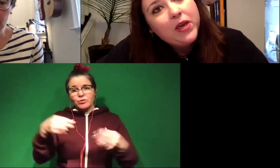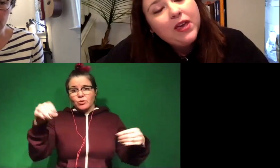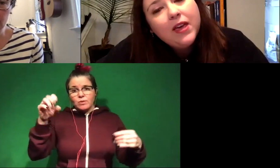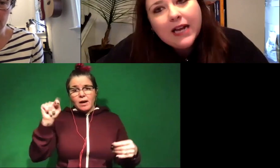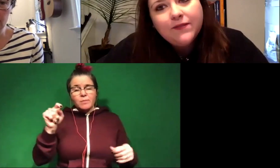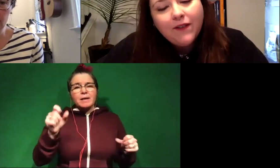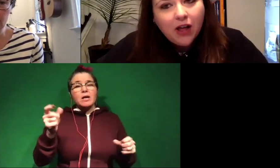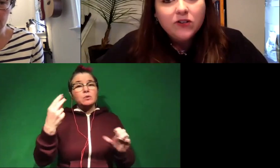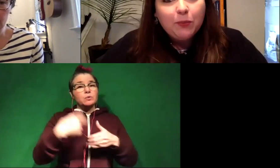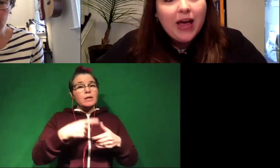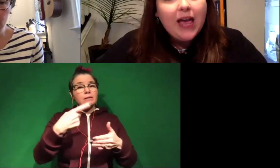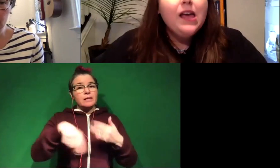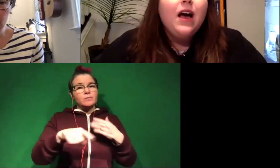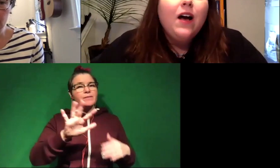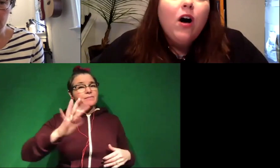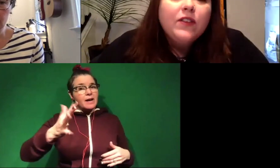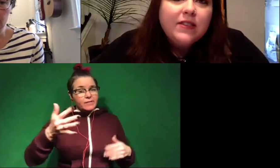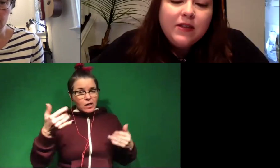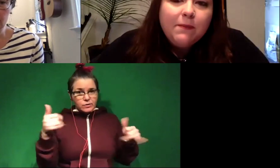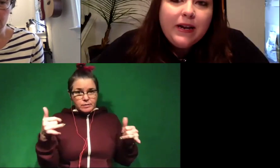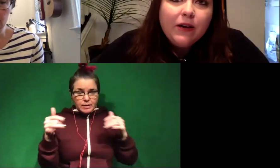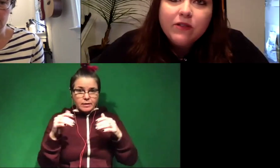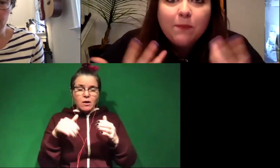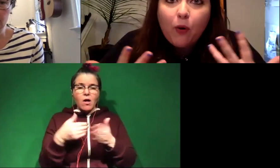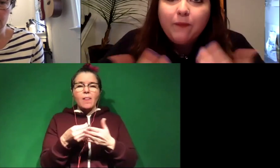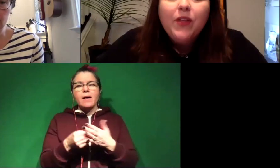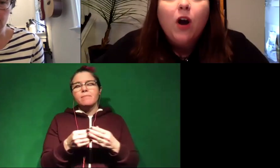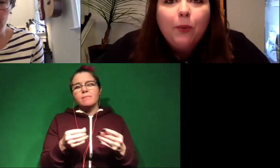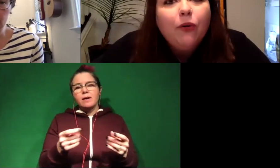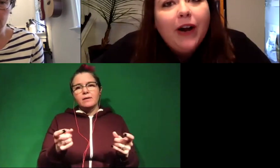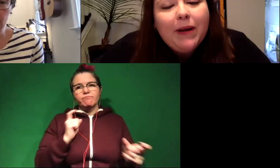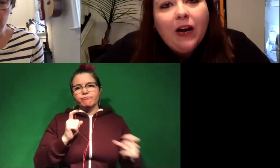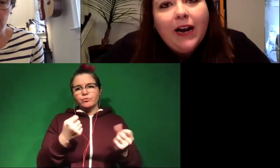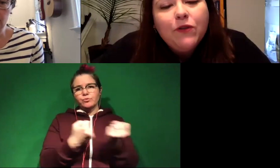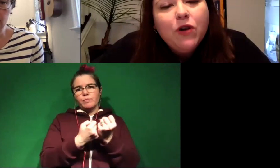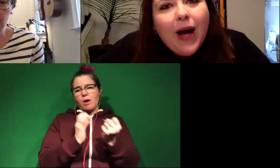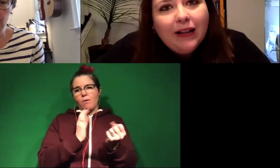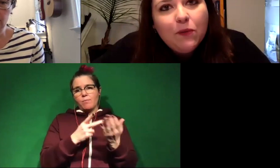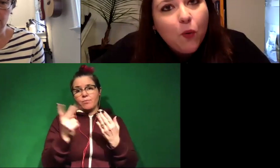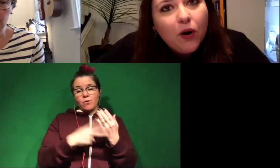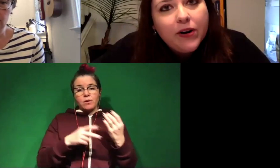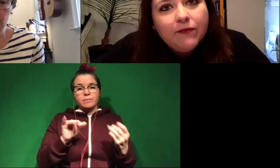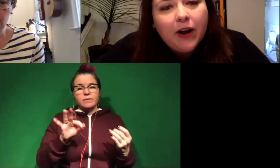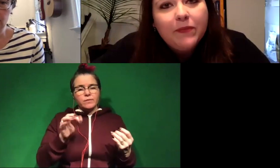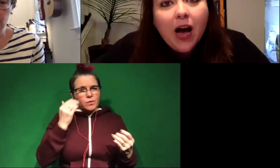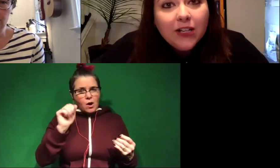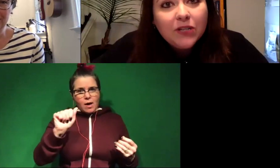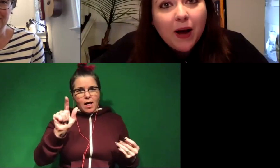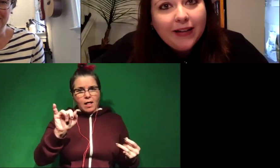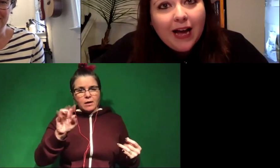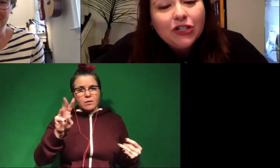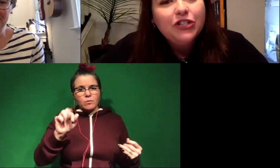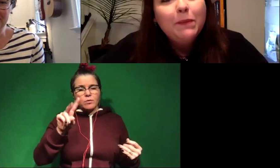next week. It's $5 to play. The money goes to support our program here. And if you know Allie Ward from the